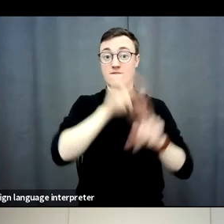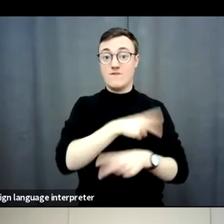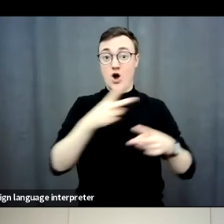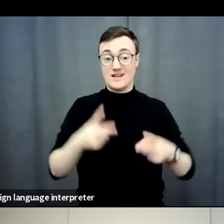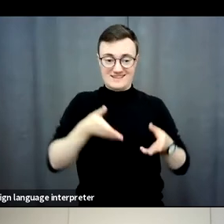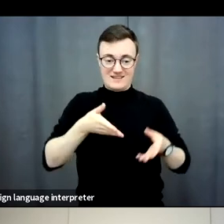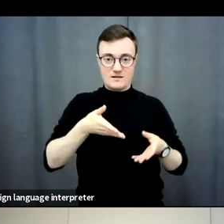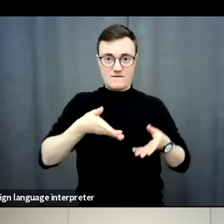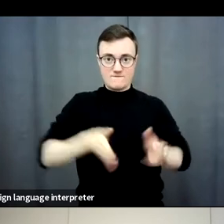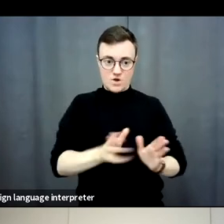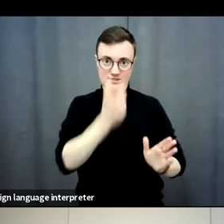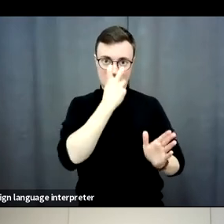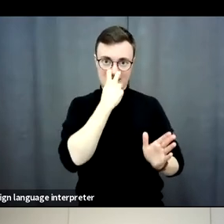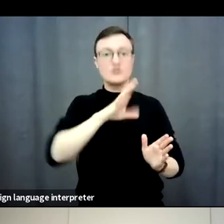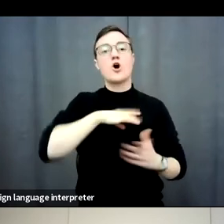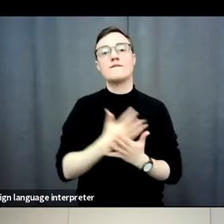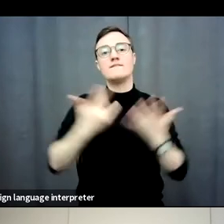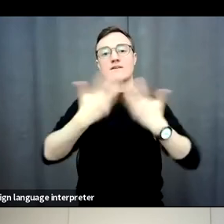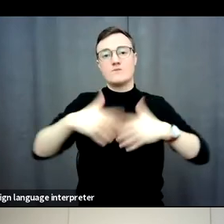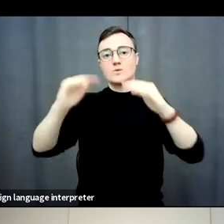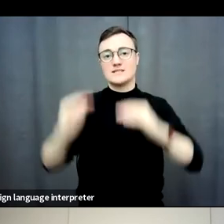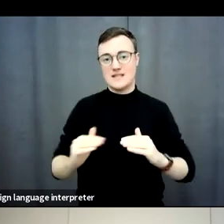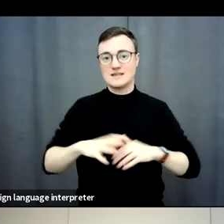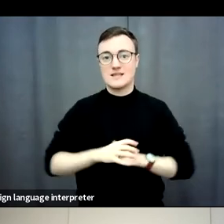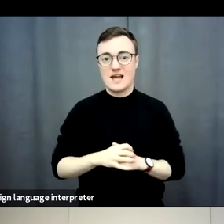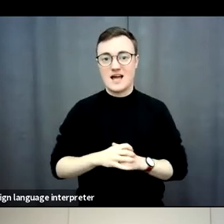is similar in the Nordic countries.